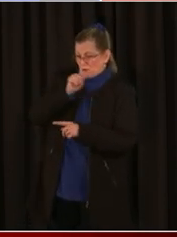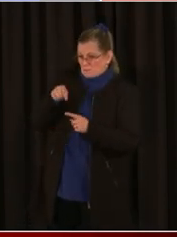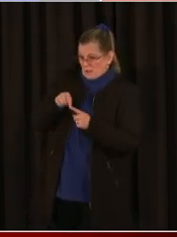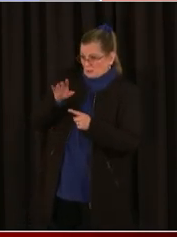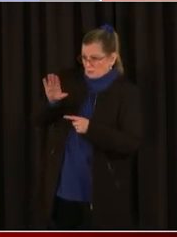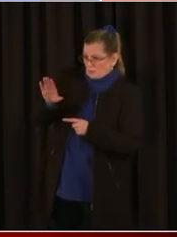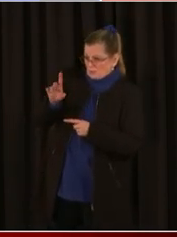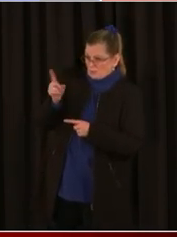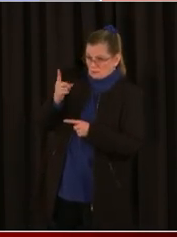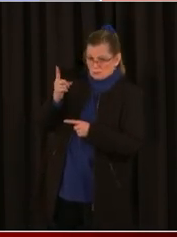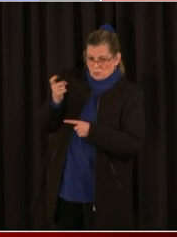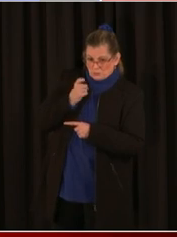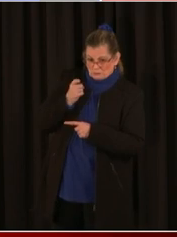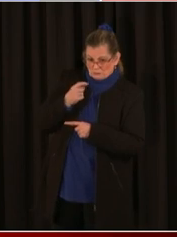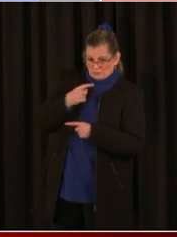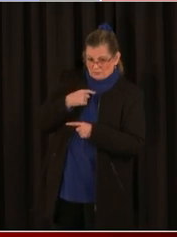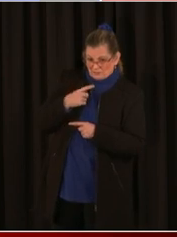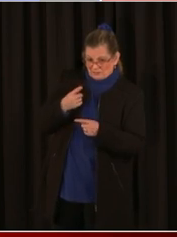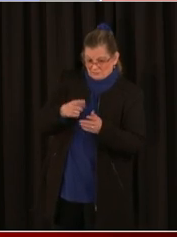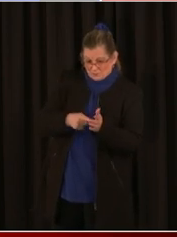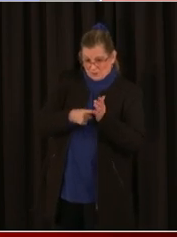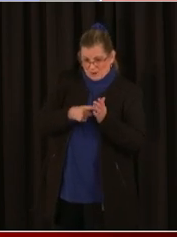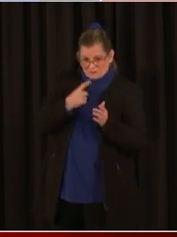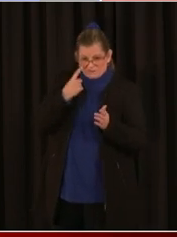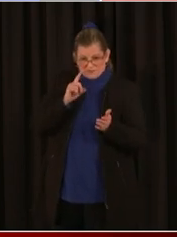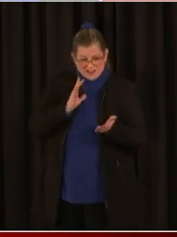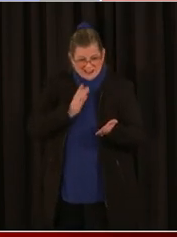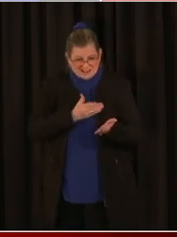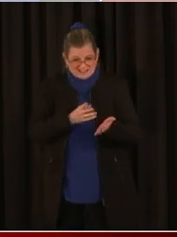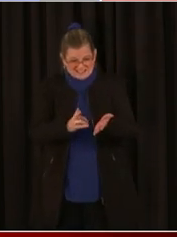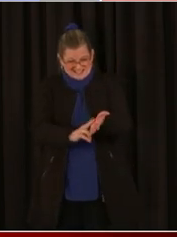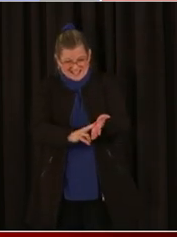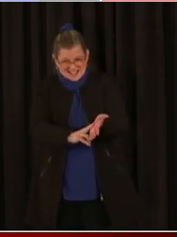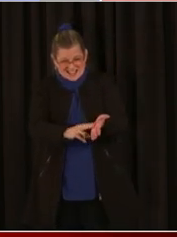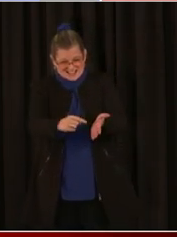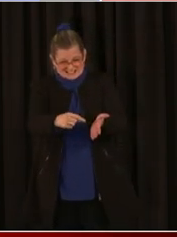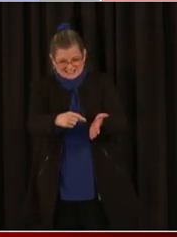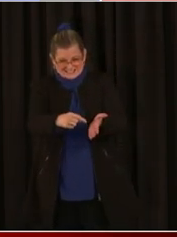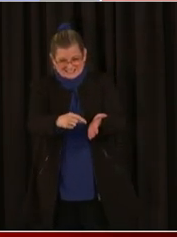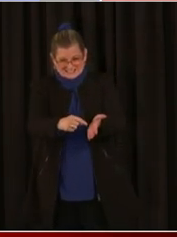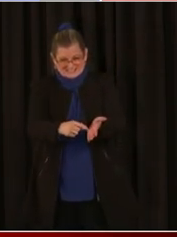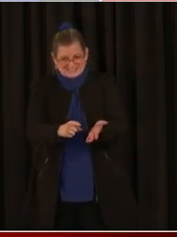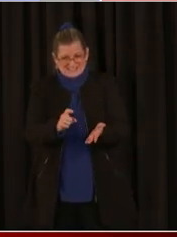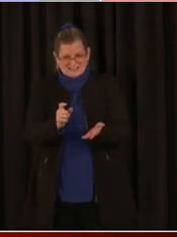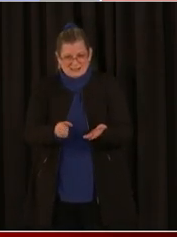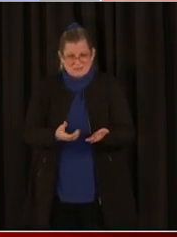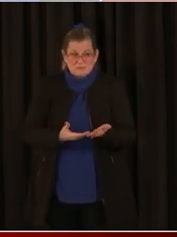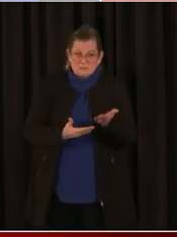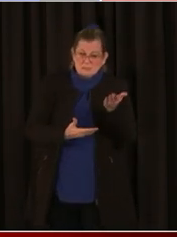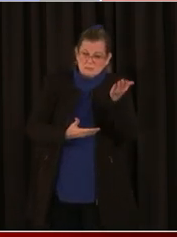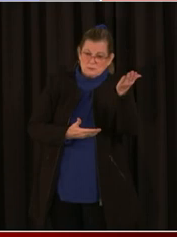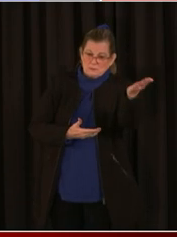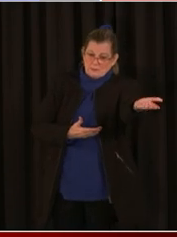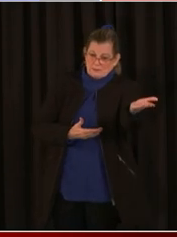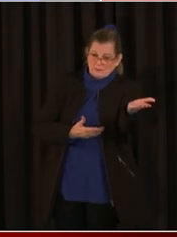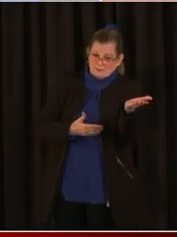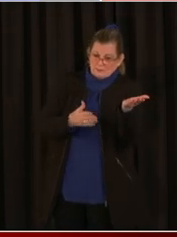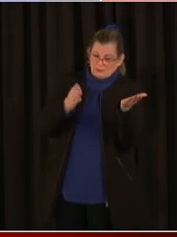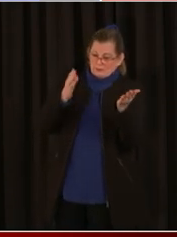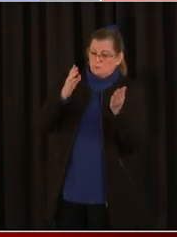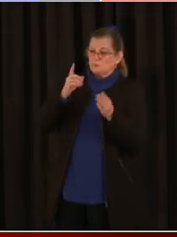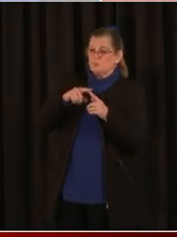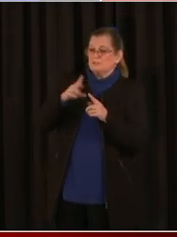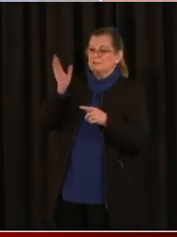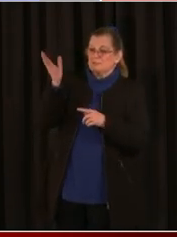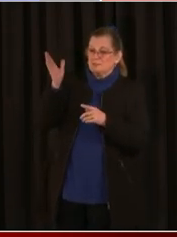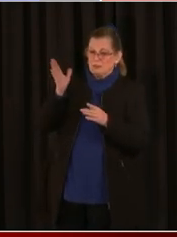transmit legislation after the mayor signed it to Congress. We have to submit to the Speaker of the House and the President